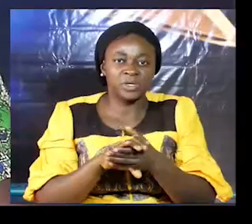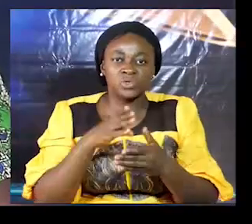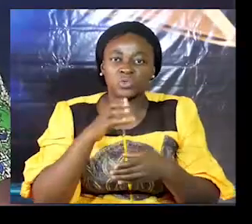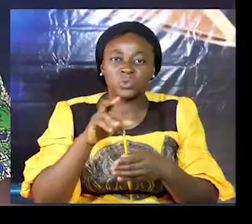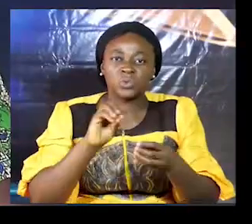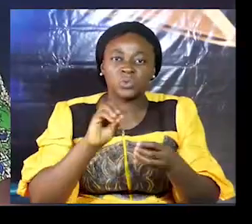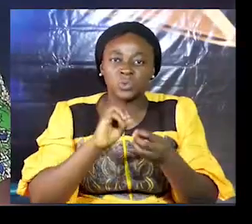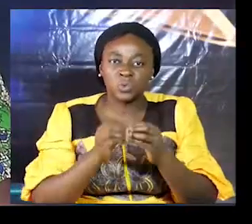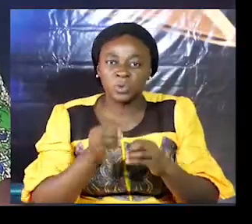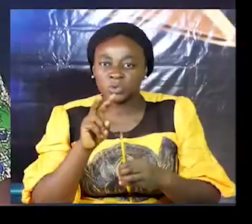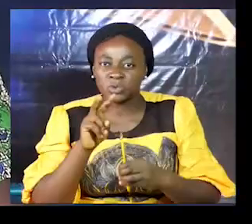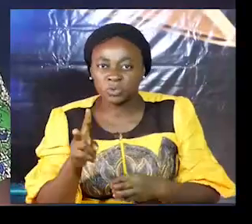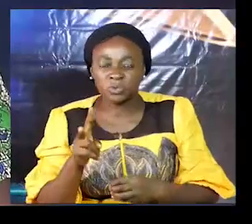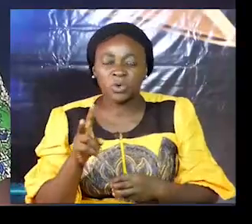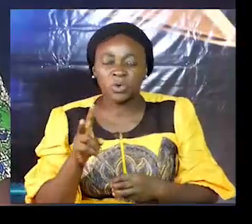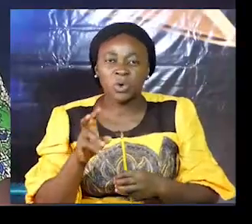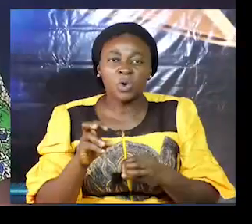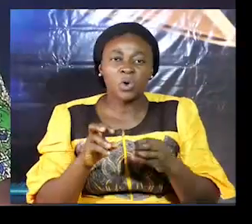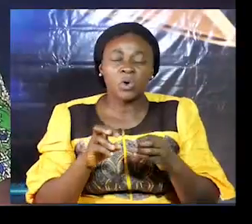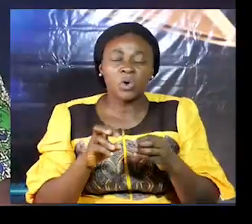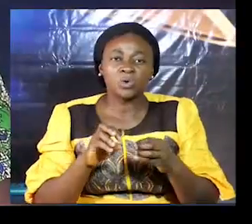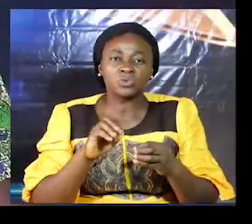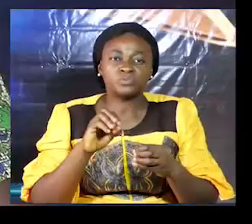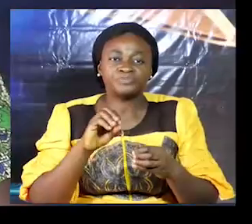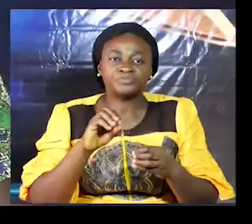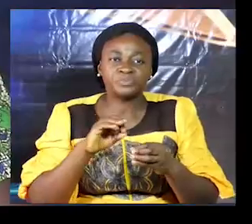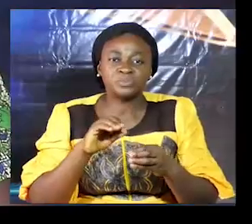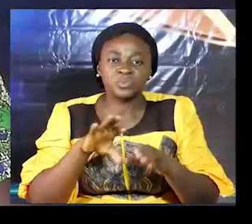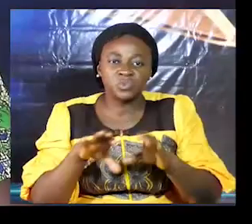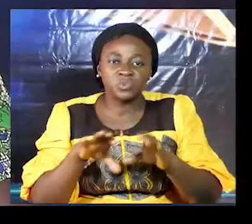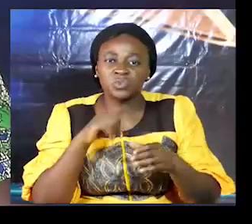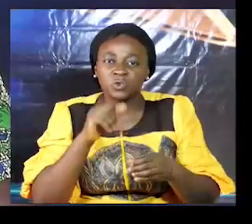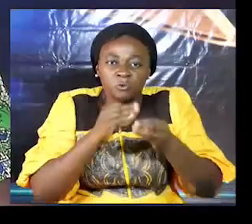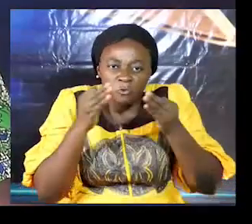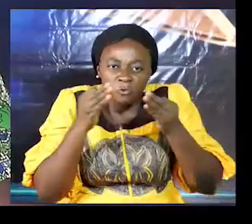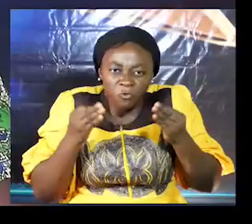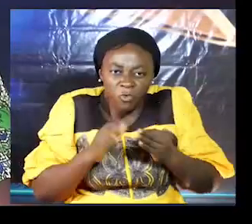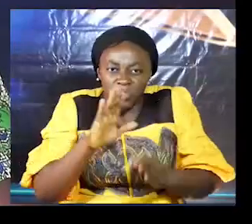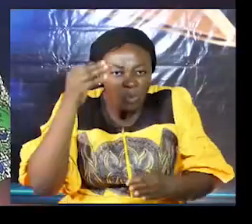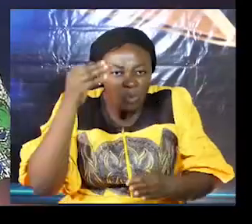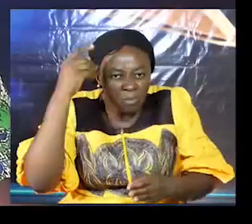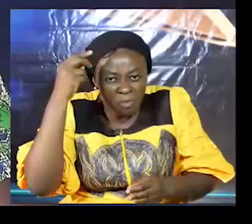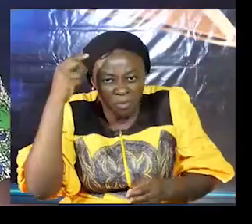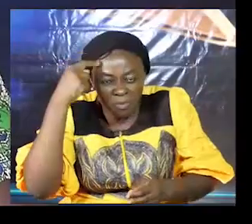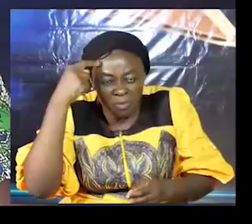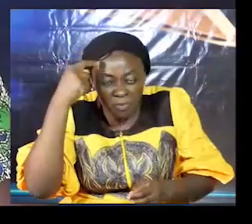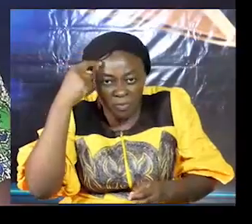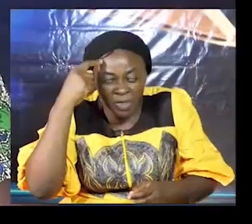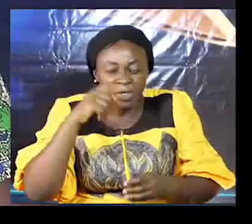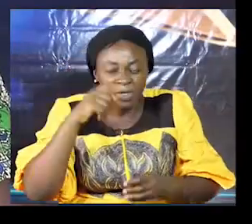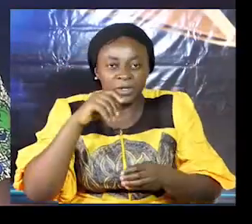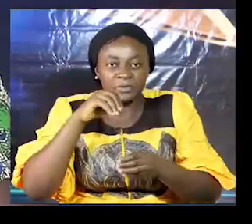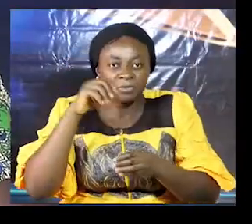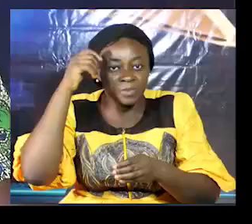the standard of this world, the parameter of this world, to set a standard for marriage. He must be tall.